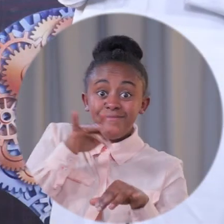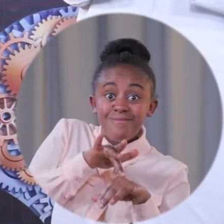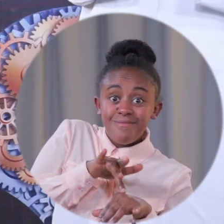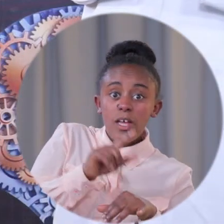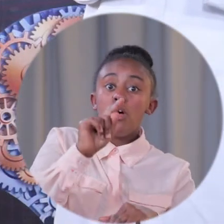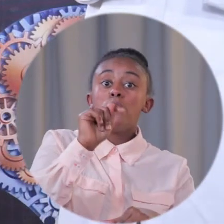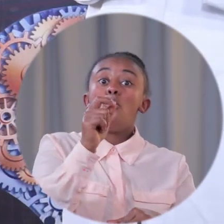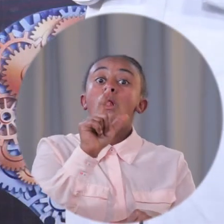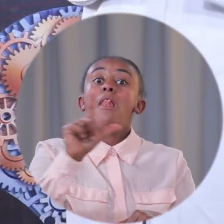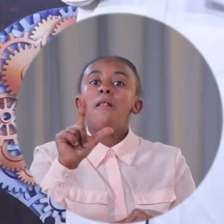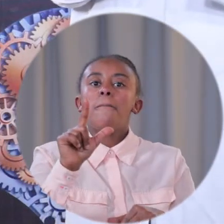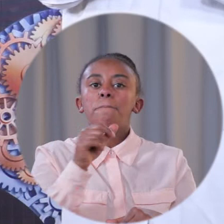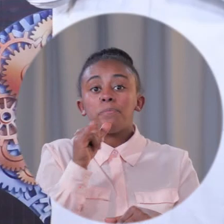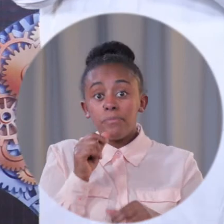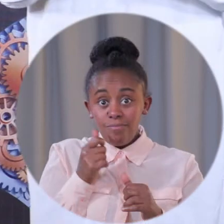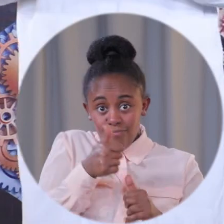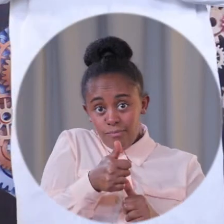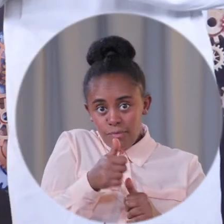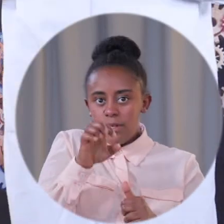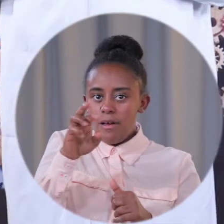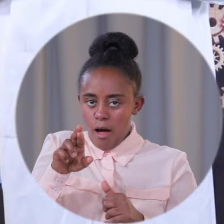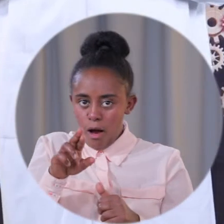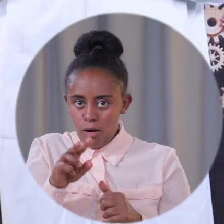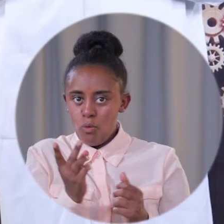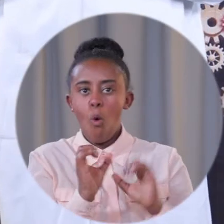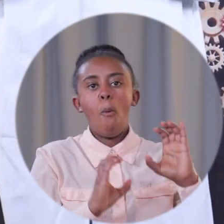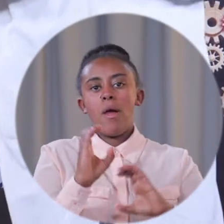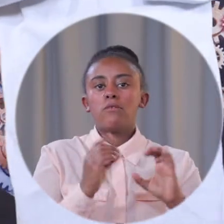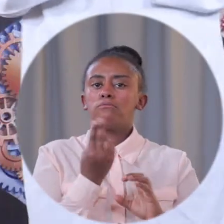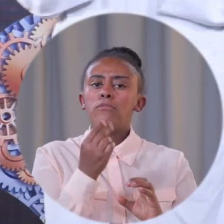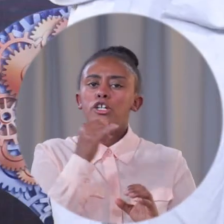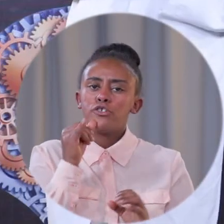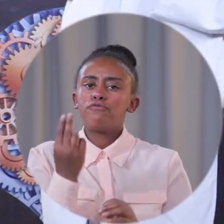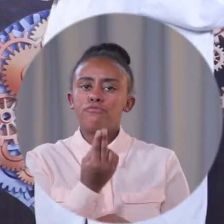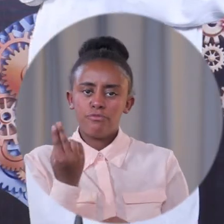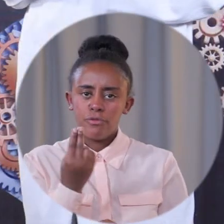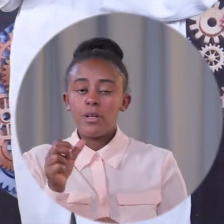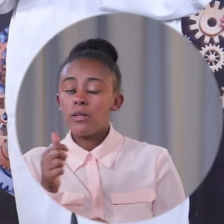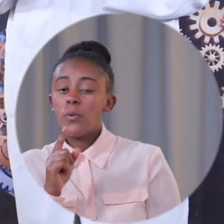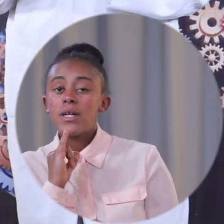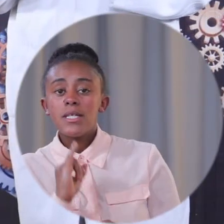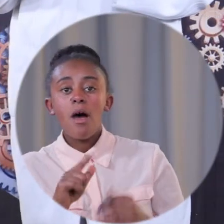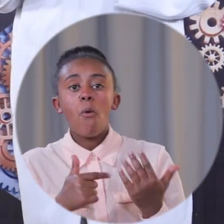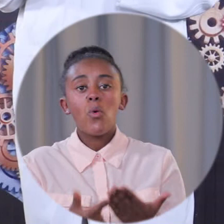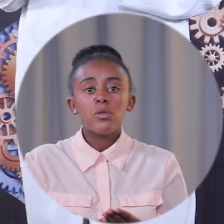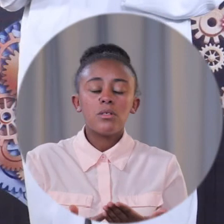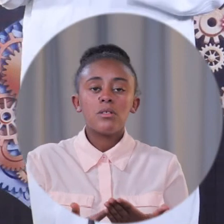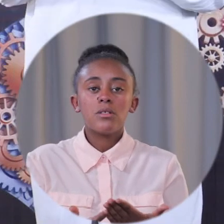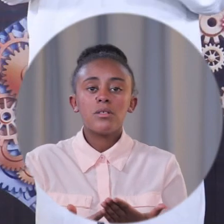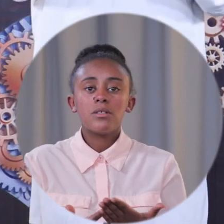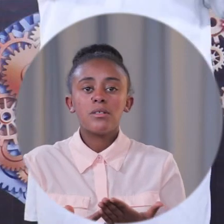way, adjectives are used in order to compare things. The other one is about